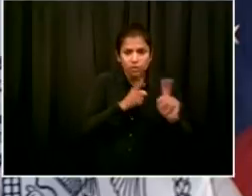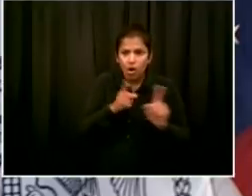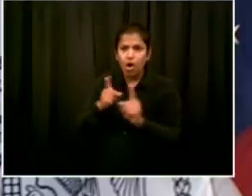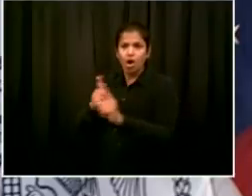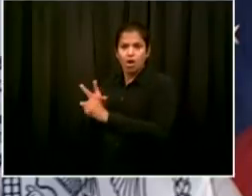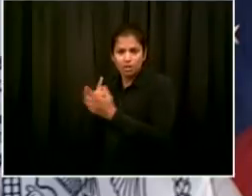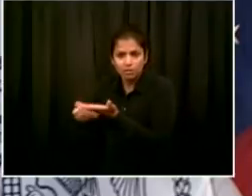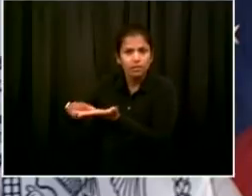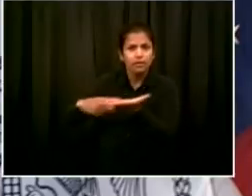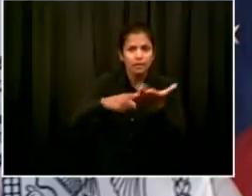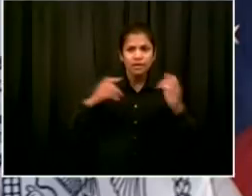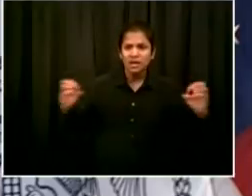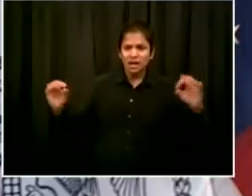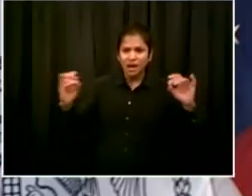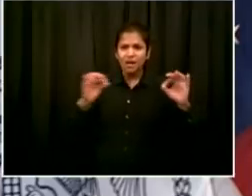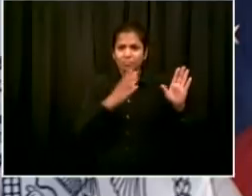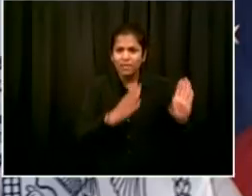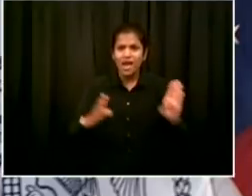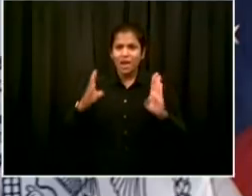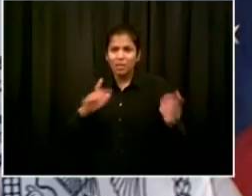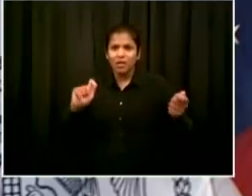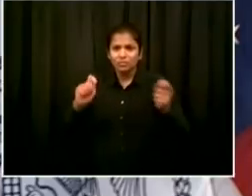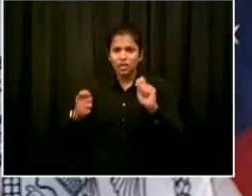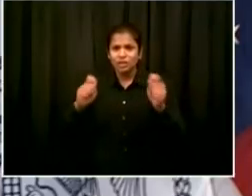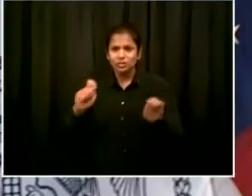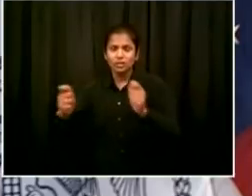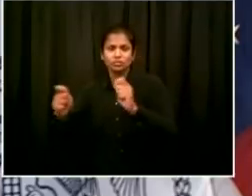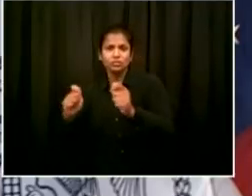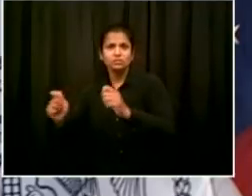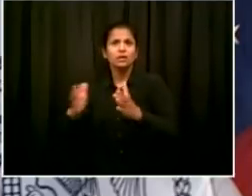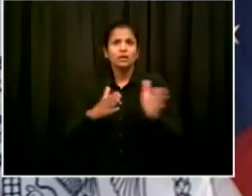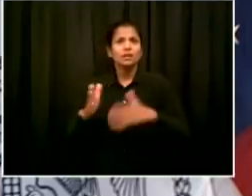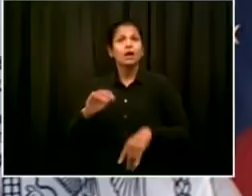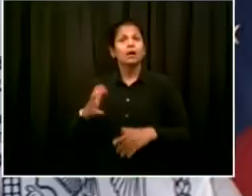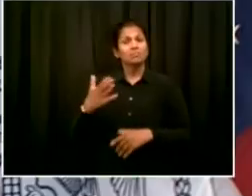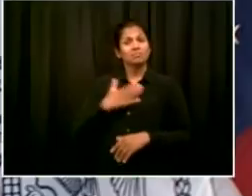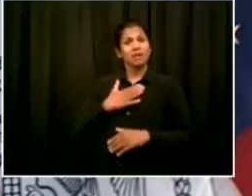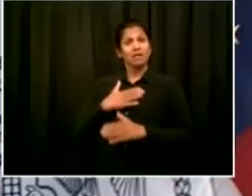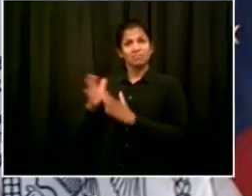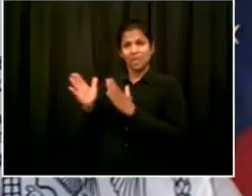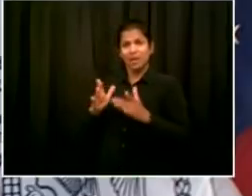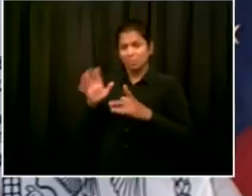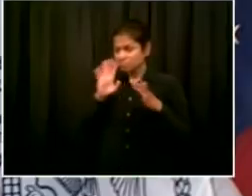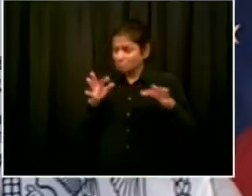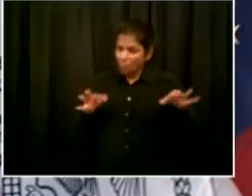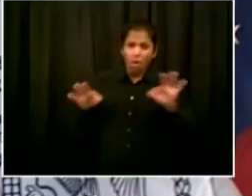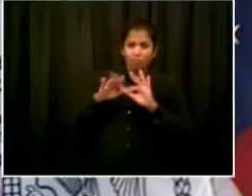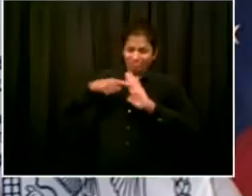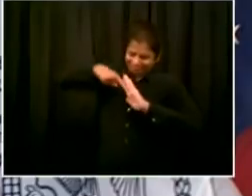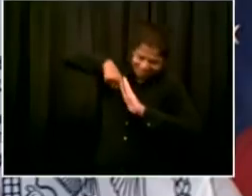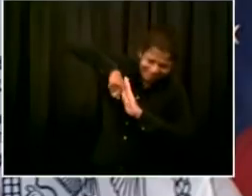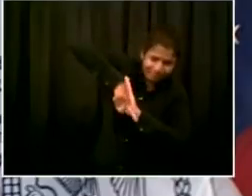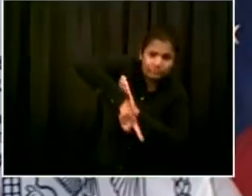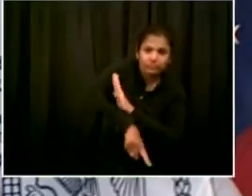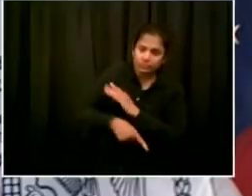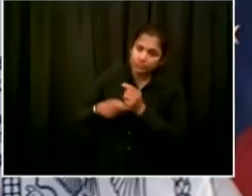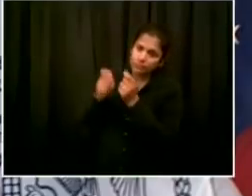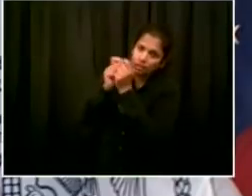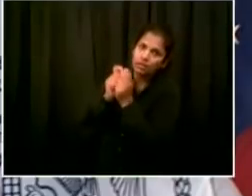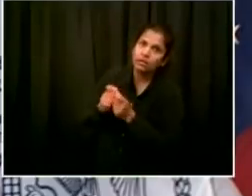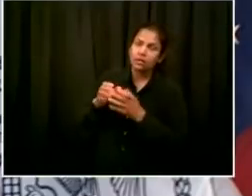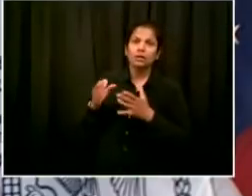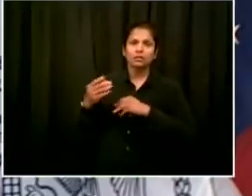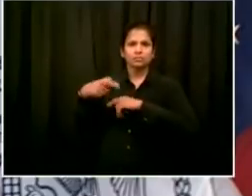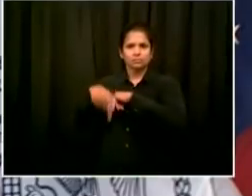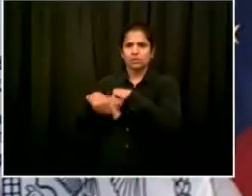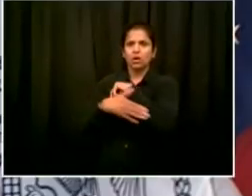on Friday is we will not open schools unless we are below a 3% citywide infection rate. And if we ever